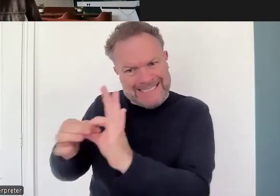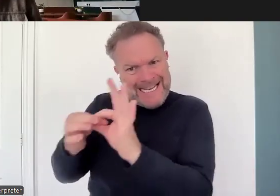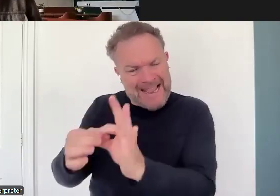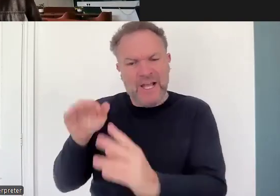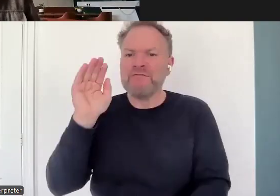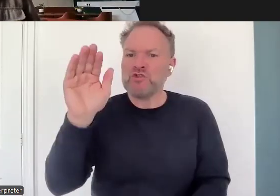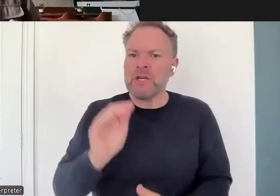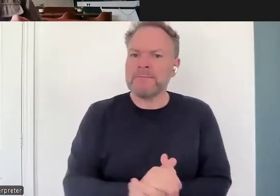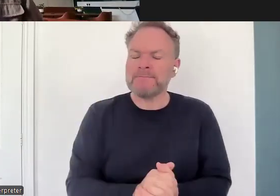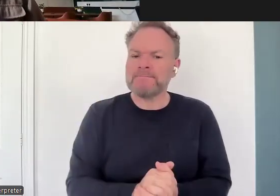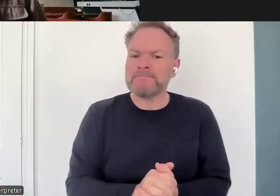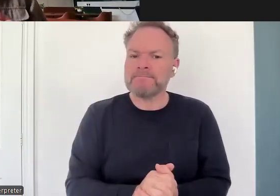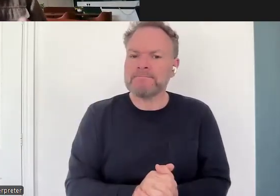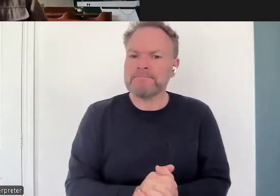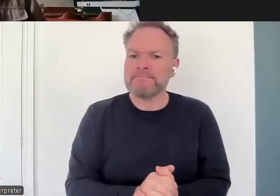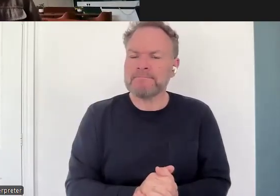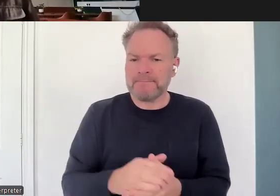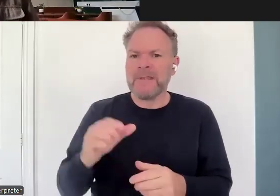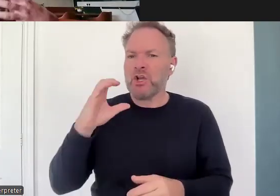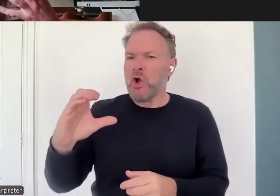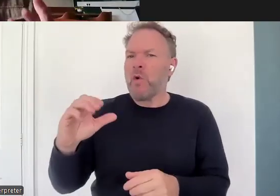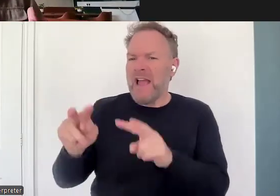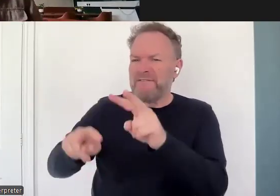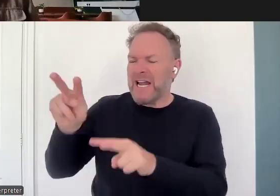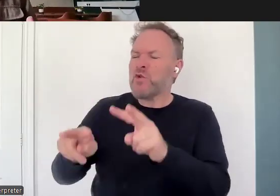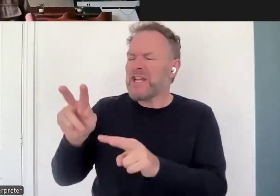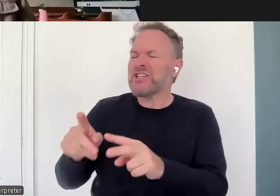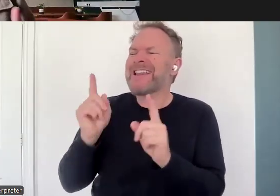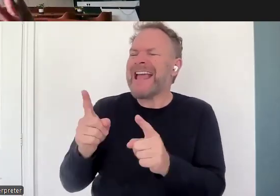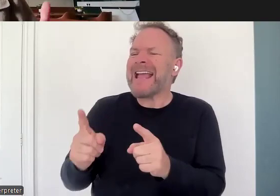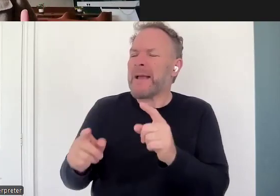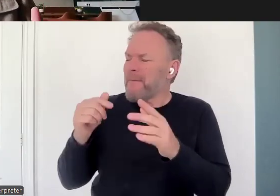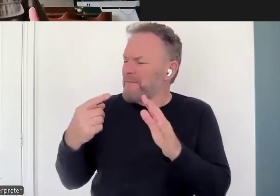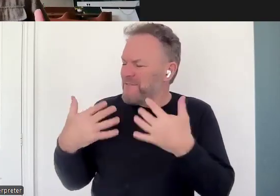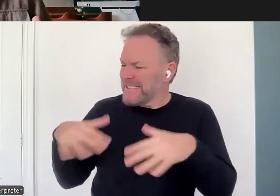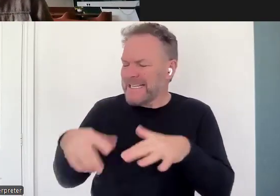future? Our co-evaluations are a great opportunity.